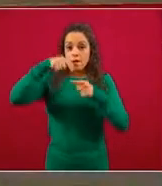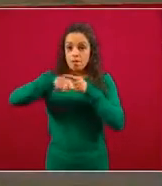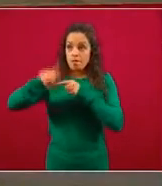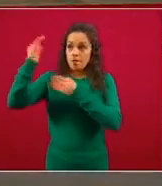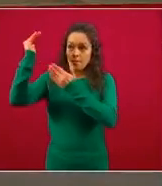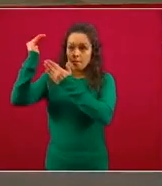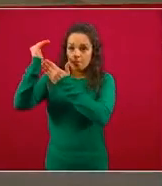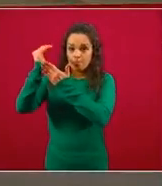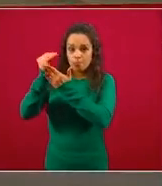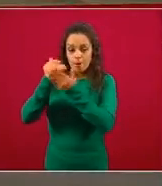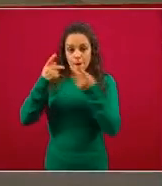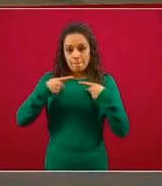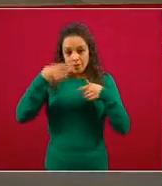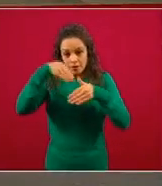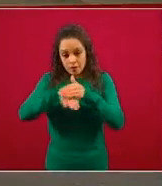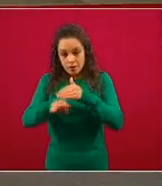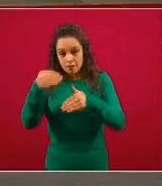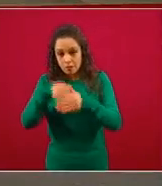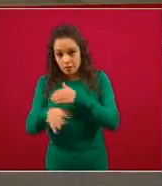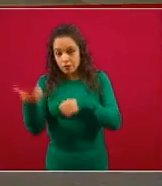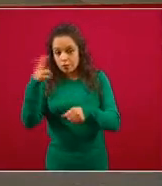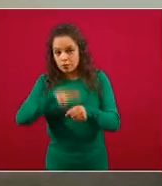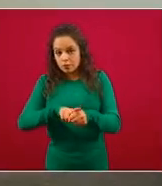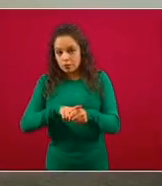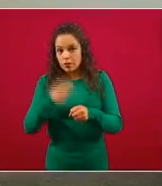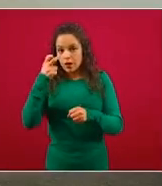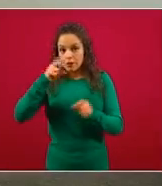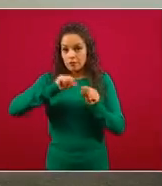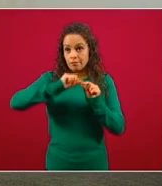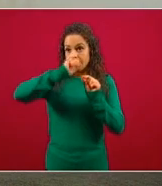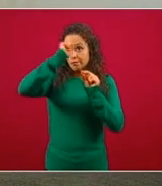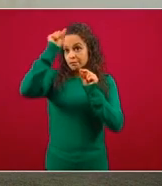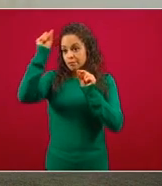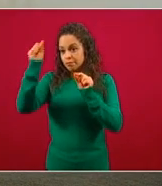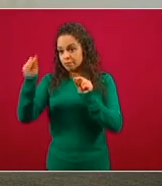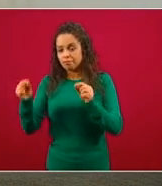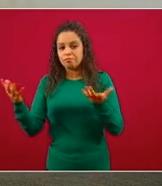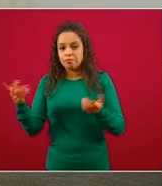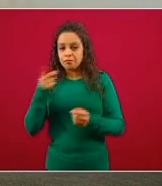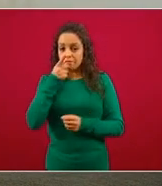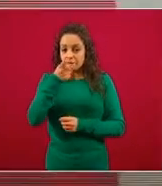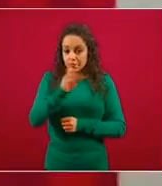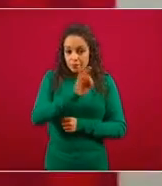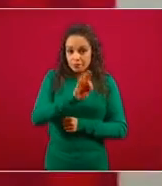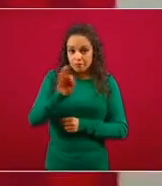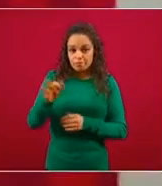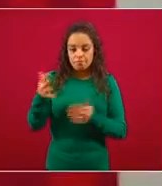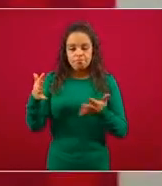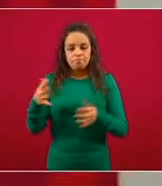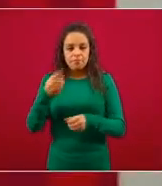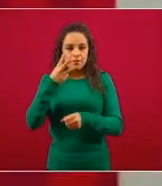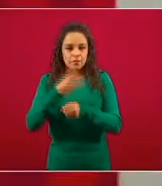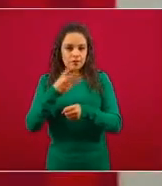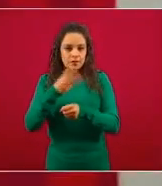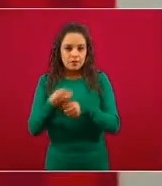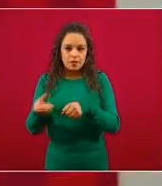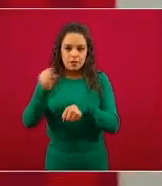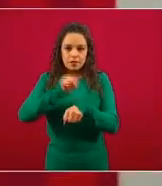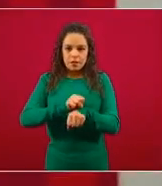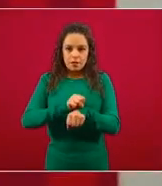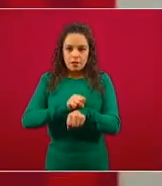And this will happen until we see the number of people hospitalized go down, and we hope that will be around the 3rd week of